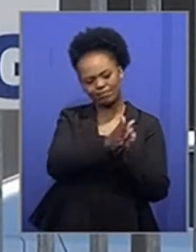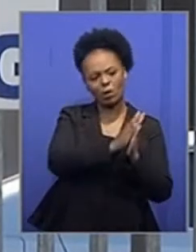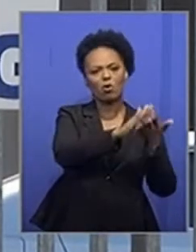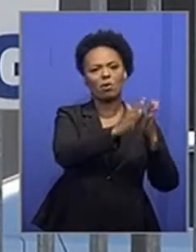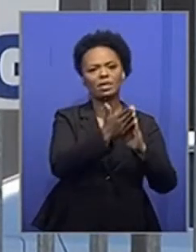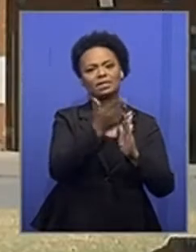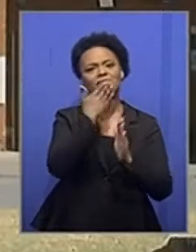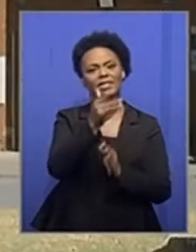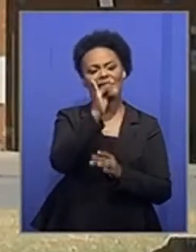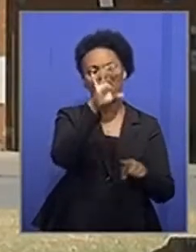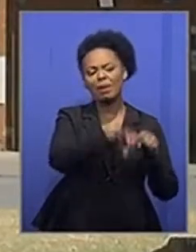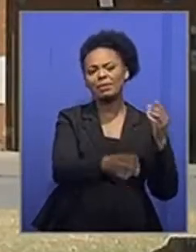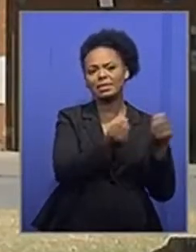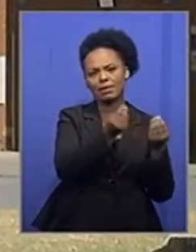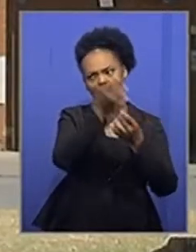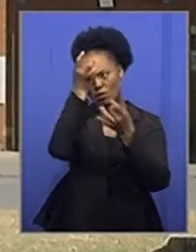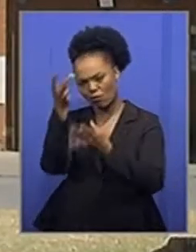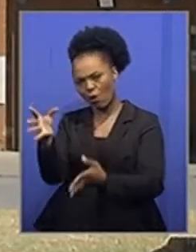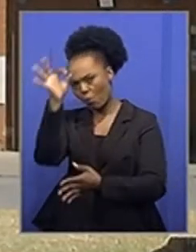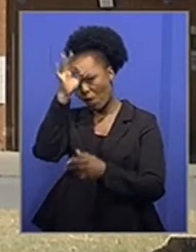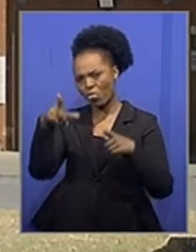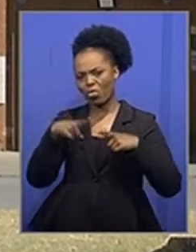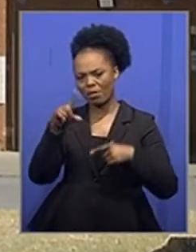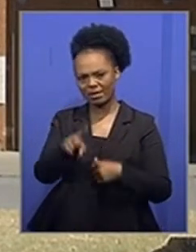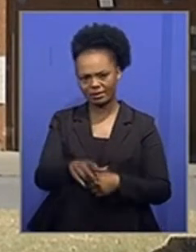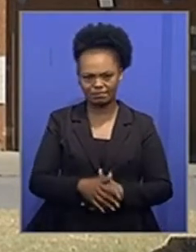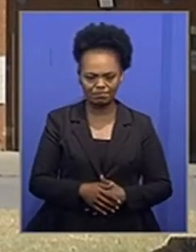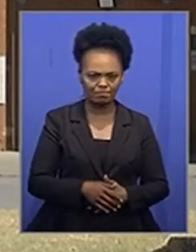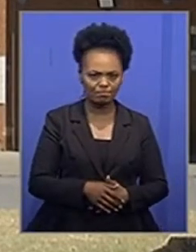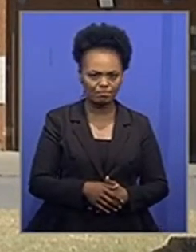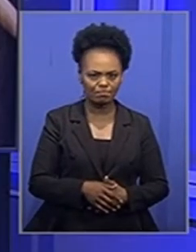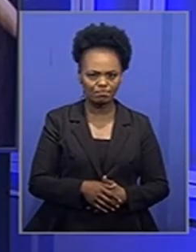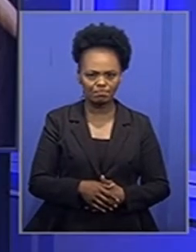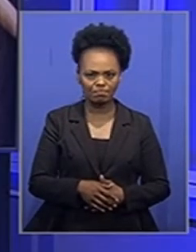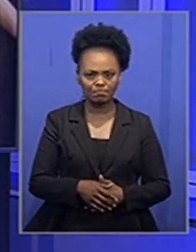baagi ba Thabong go thusa ka lesedinyana mabapi le ketsahalo ena e soto.